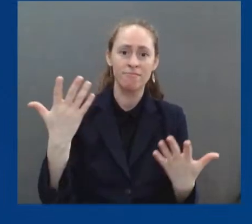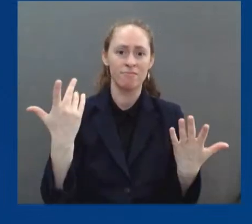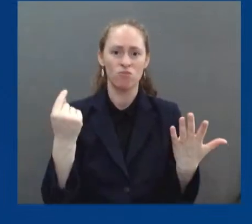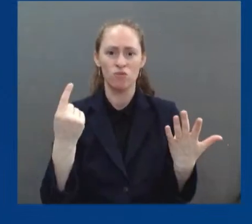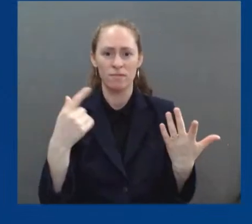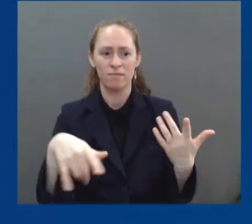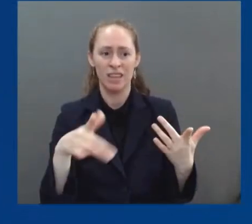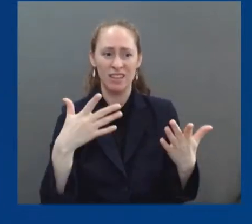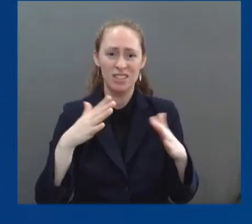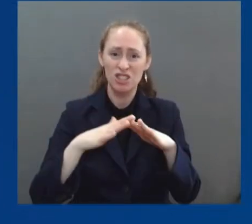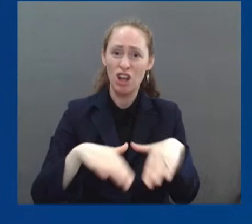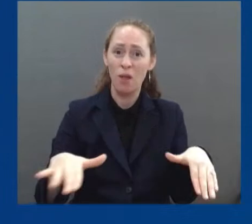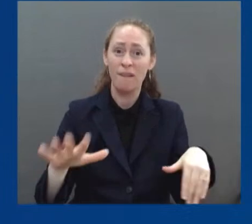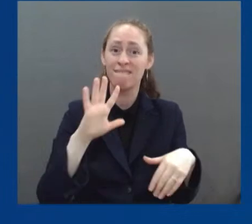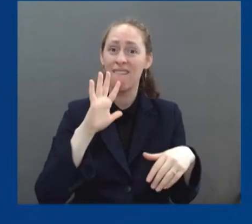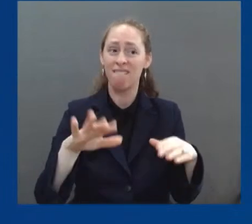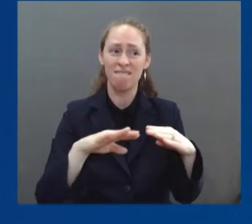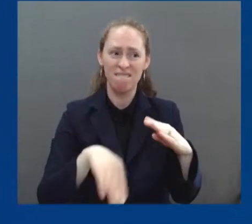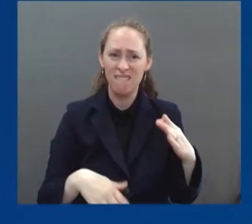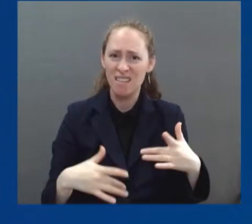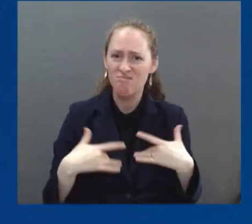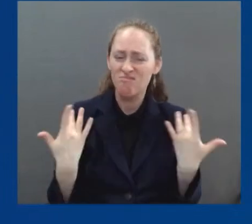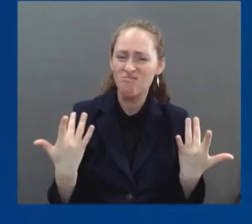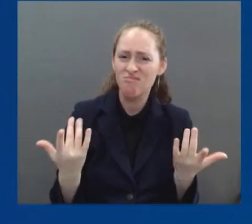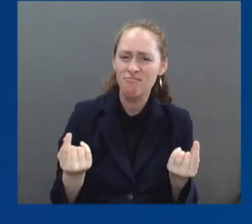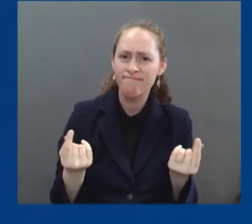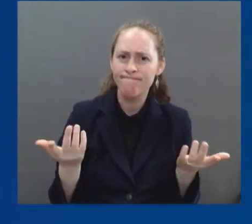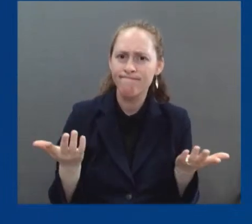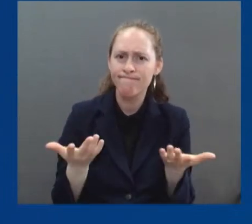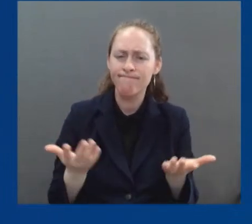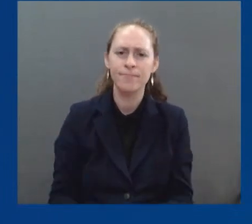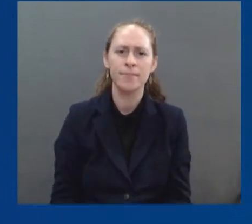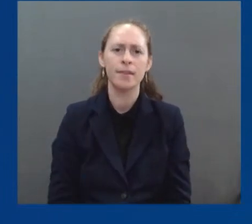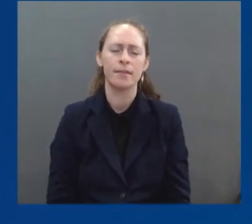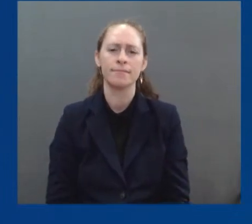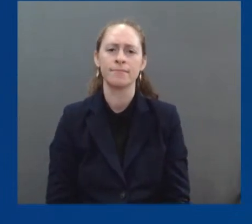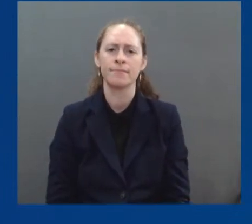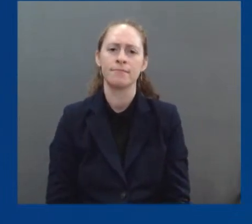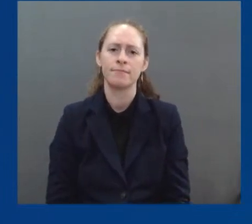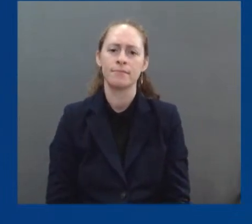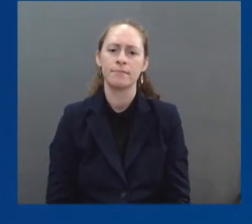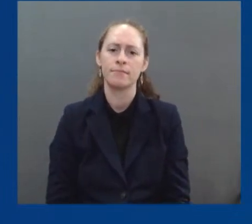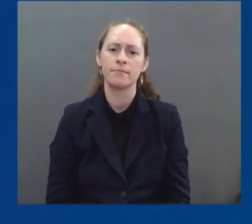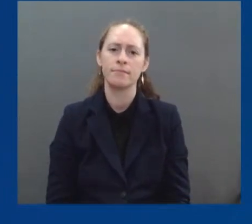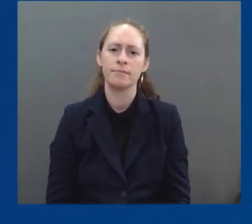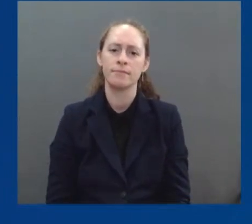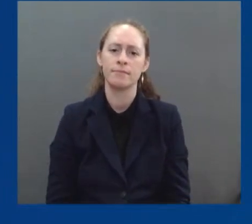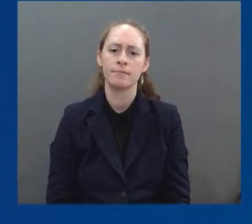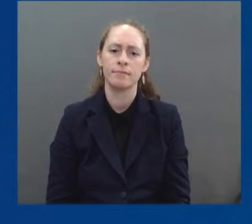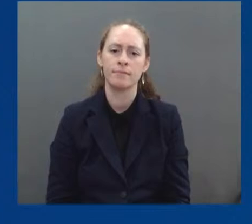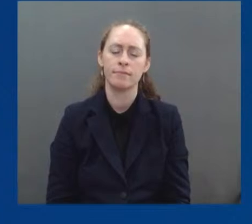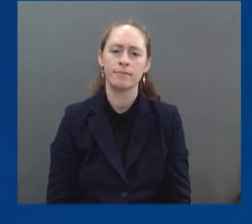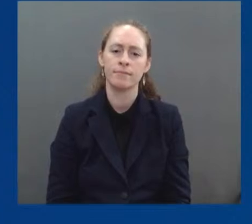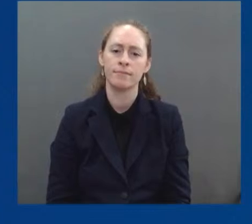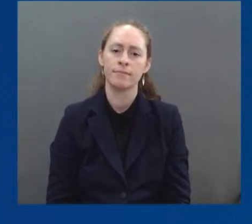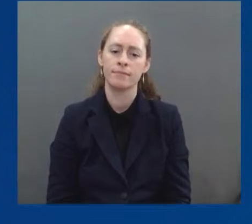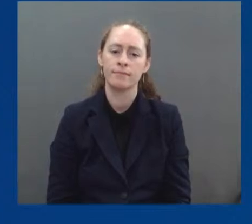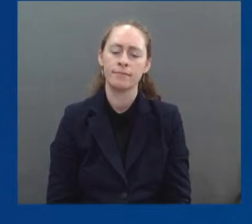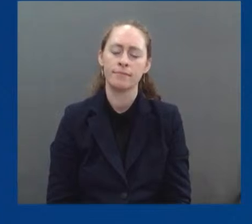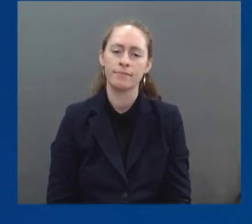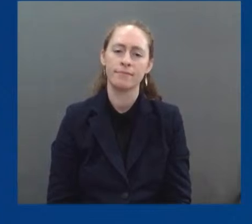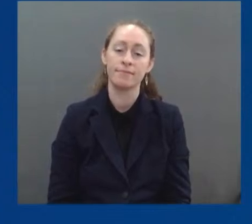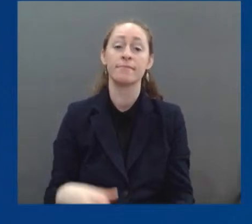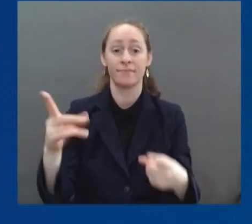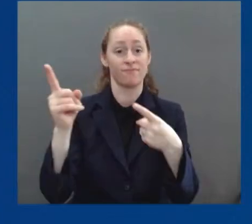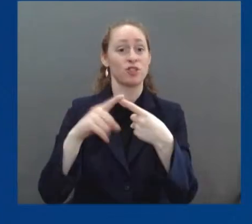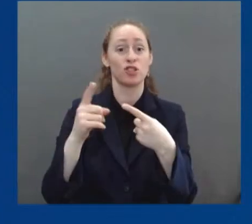So I'll go first on the impact on not having any funding, additional funding at this point for the global response. Look, the lack